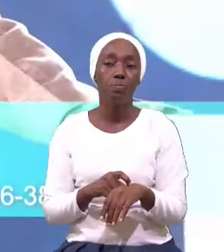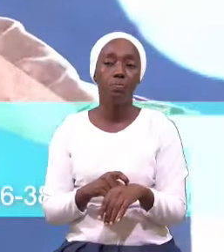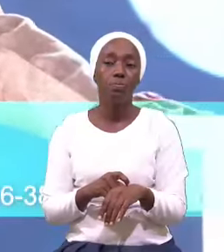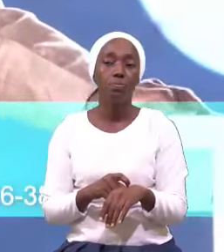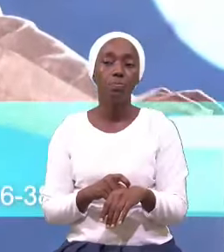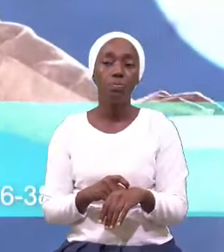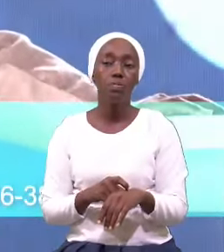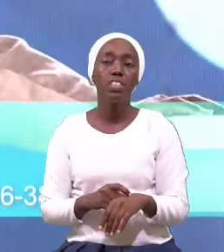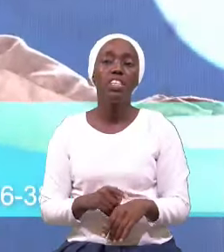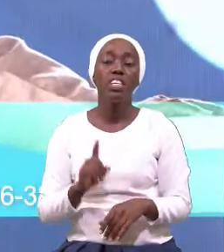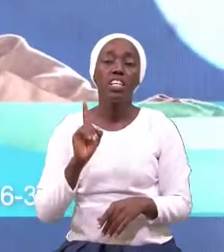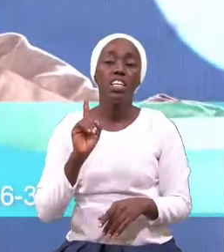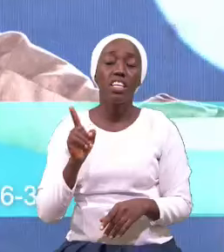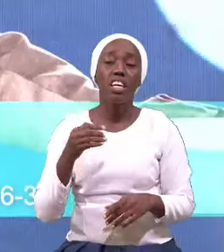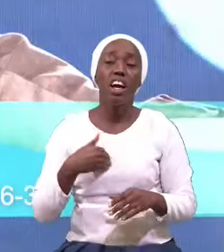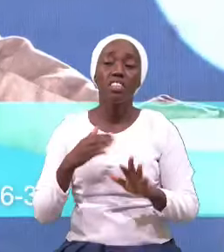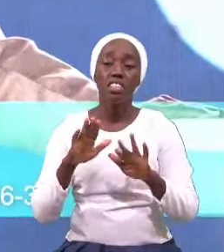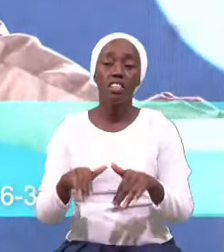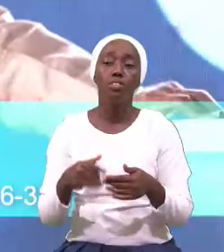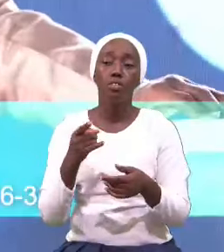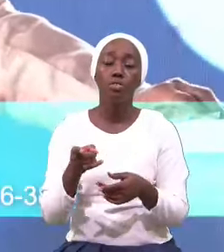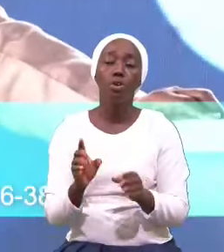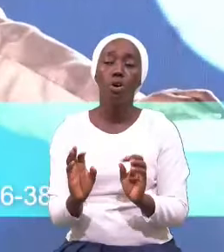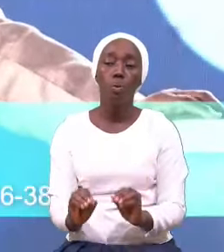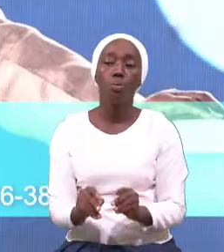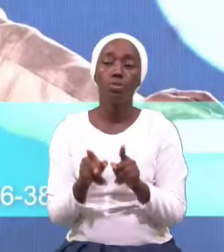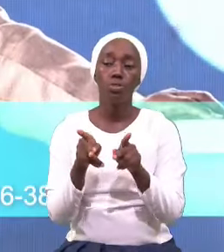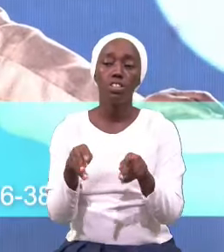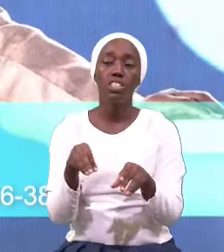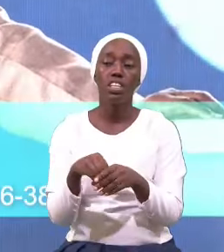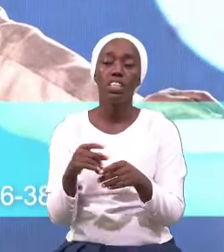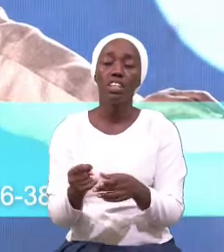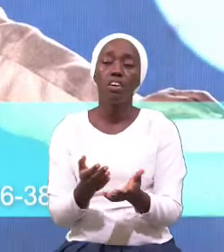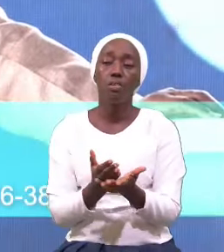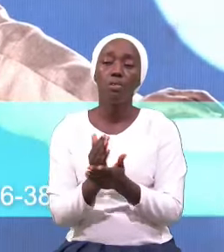He has given you opportunity in the right season.